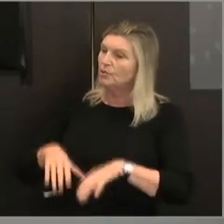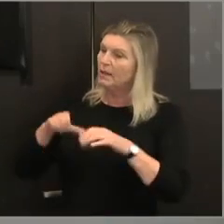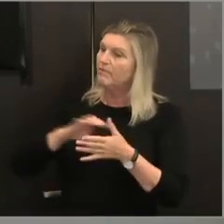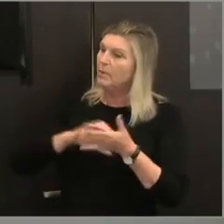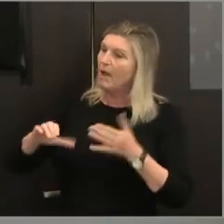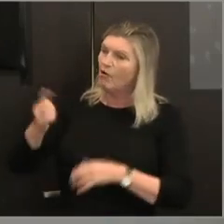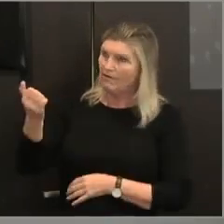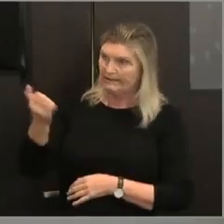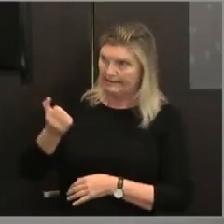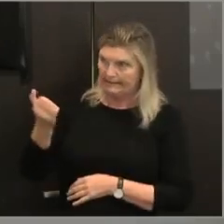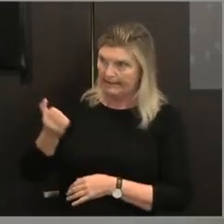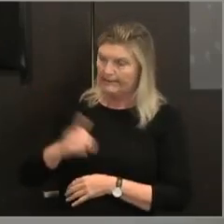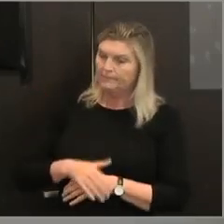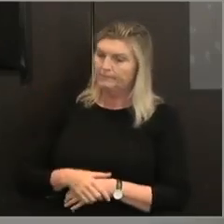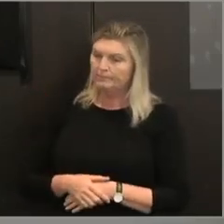paragraph 16.